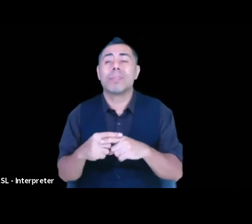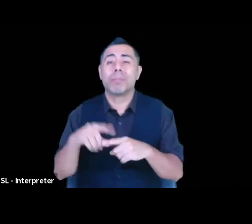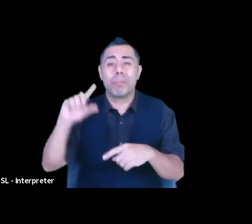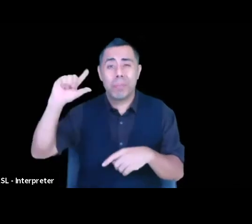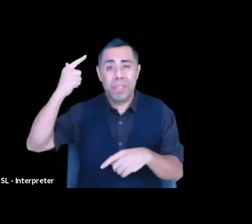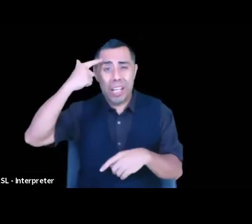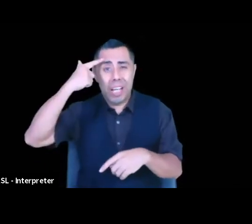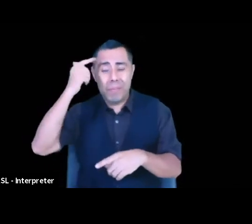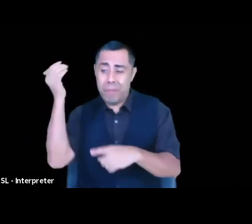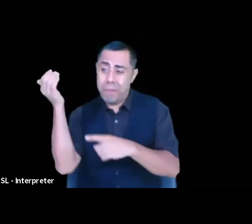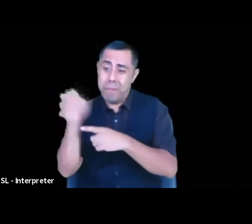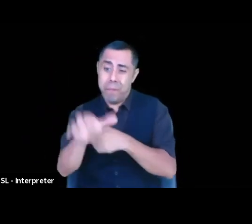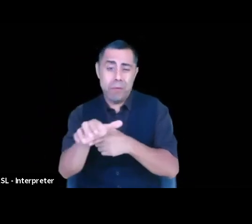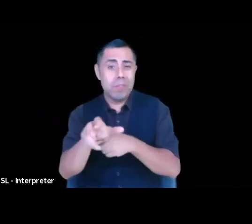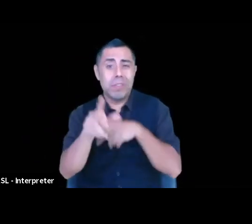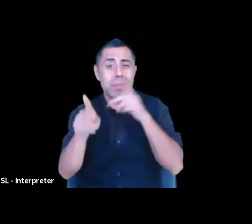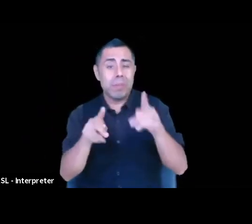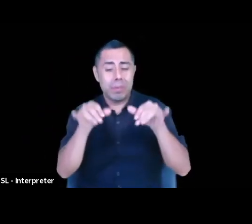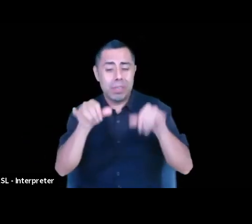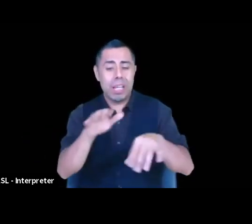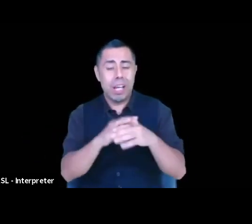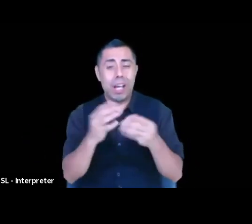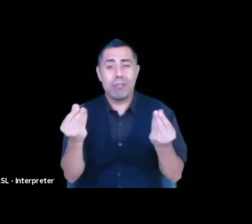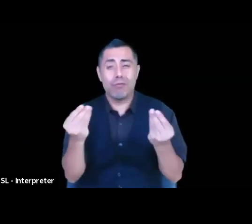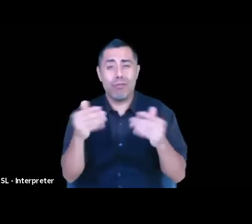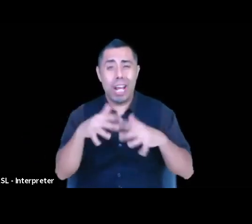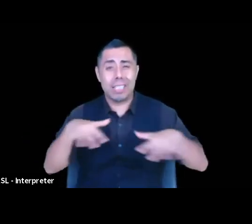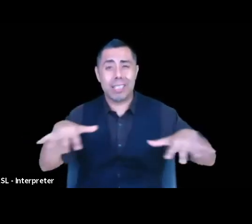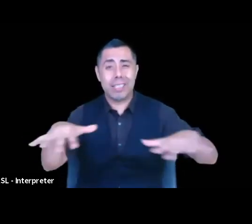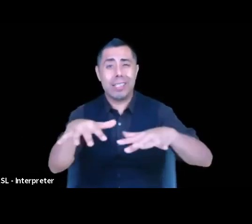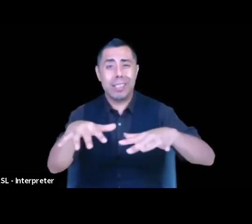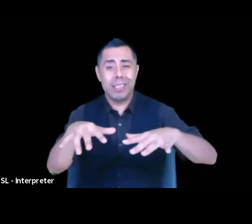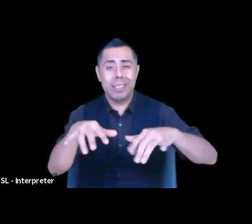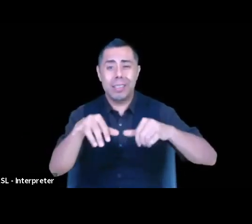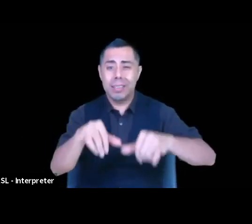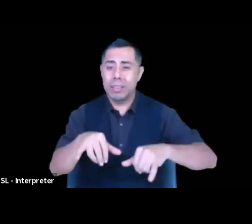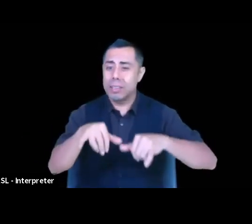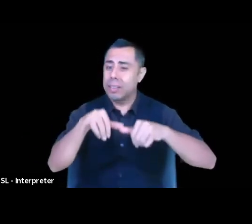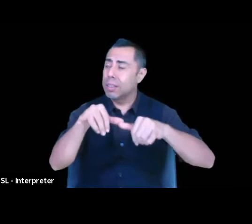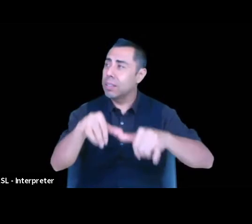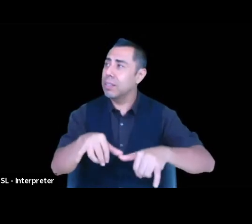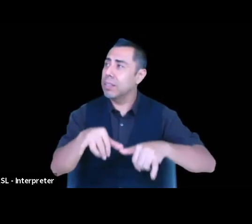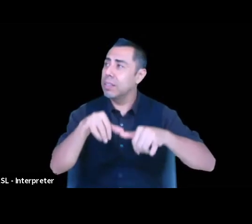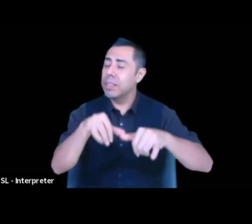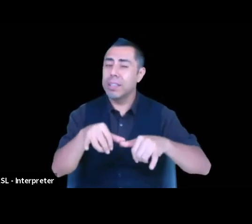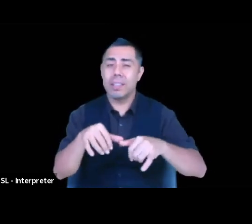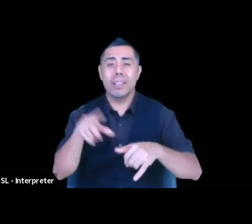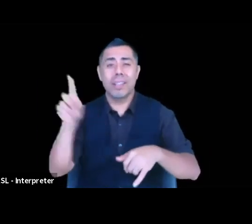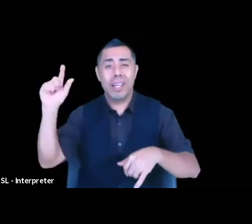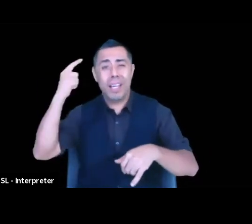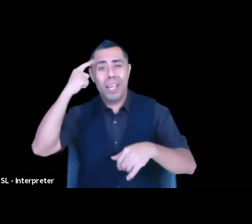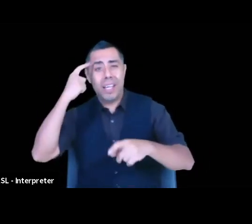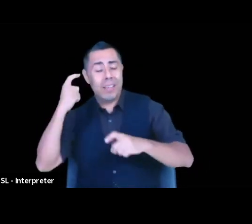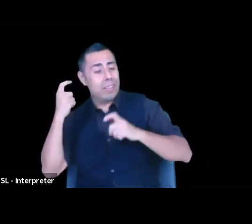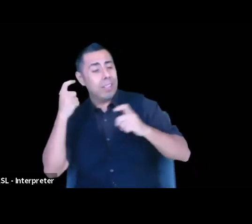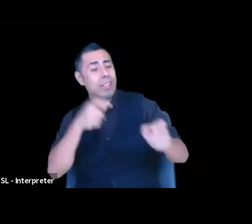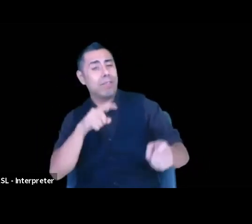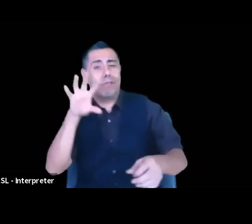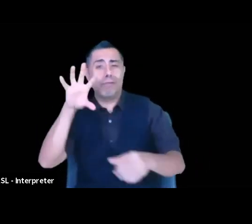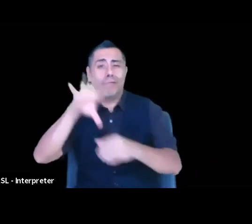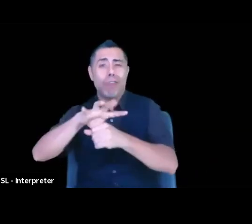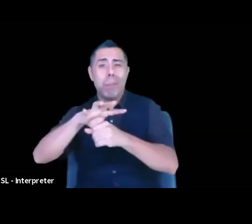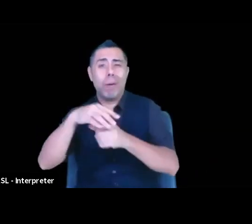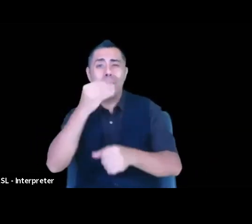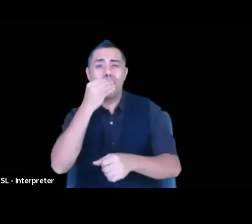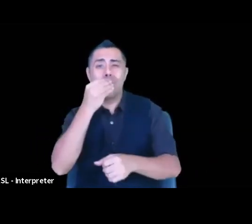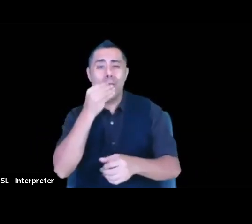all there and, you know, gave us a crate of crap food to eat that we had to figure out what to do with, you know, devoid